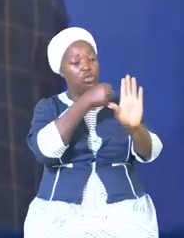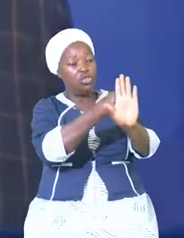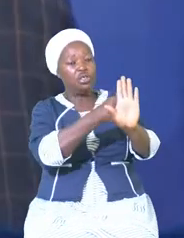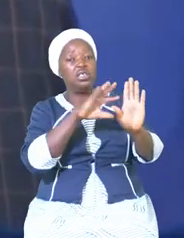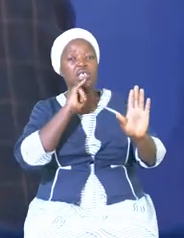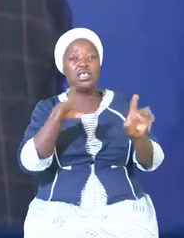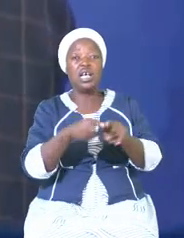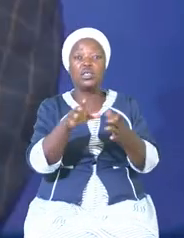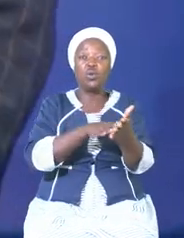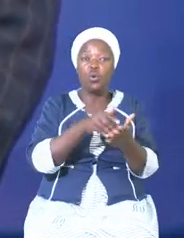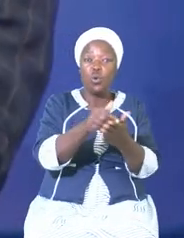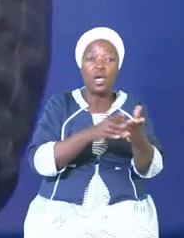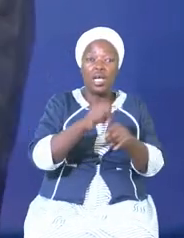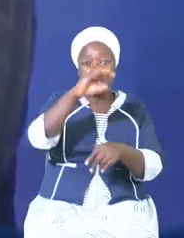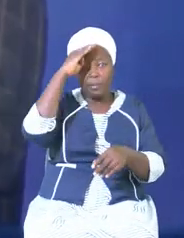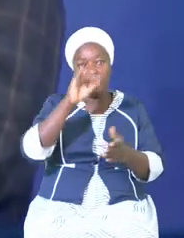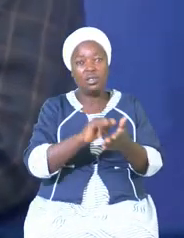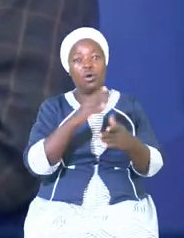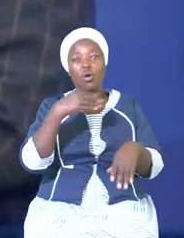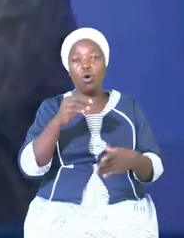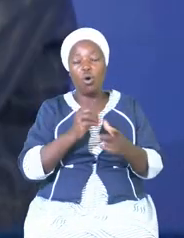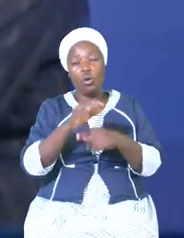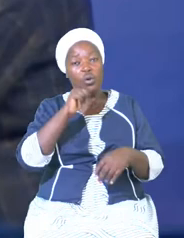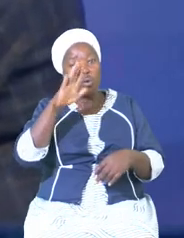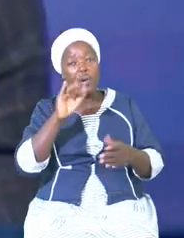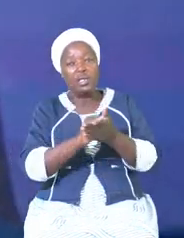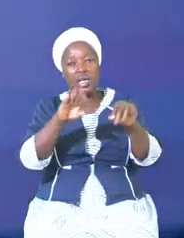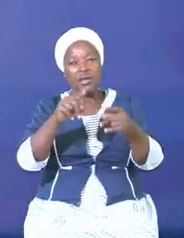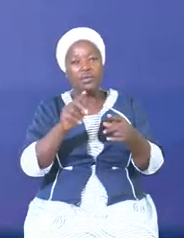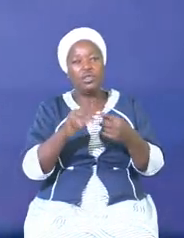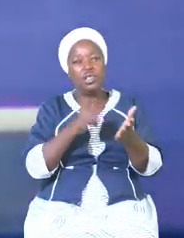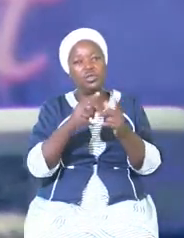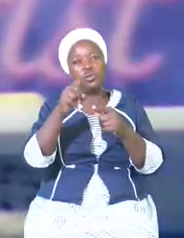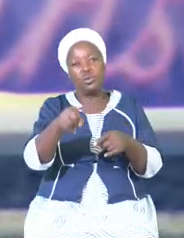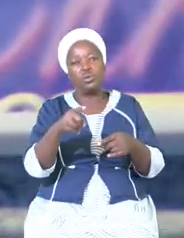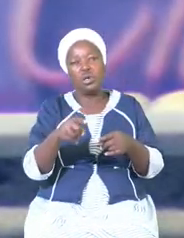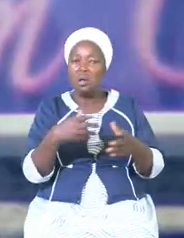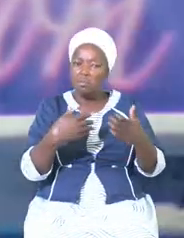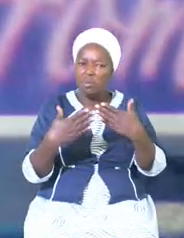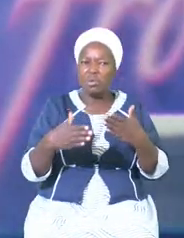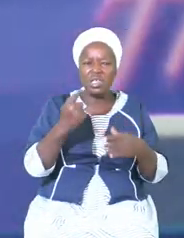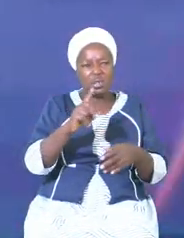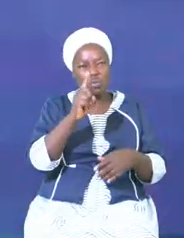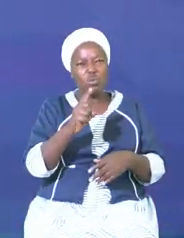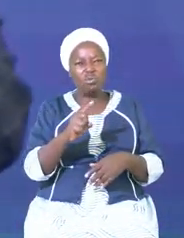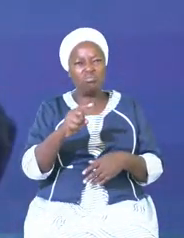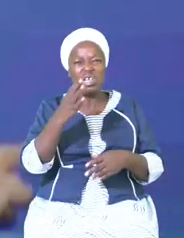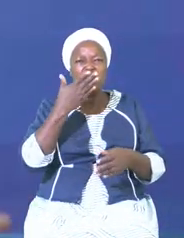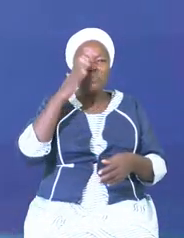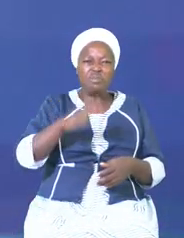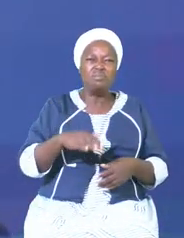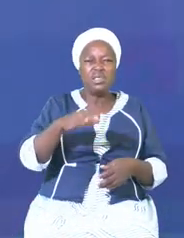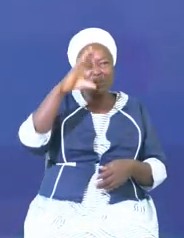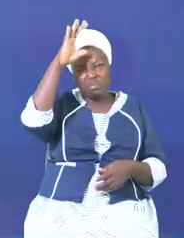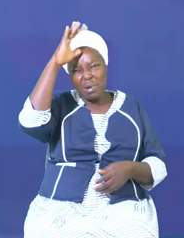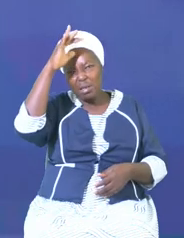weak as the man or the woman that gave it to you. And maybe there's one papa somewhere, and then it's in the villages,